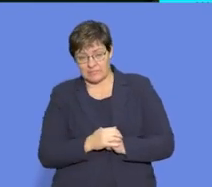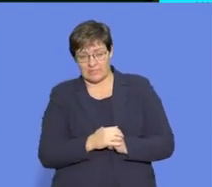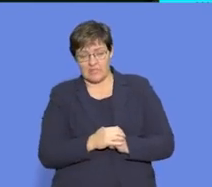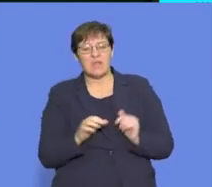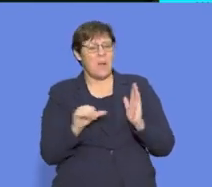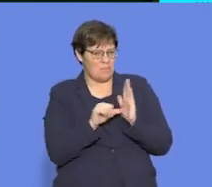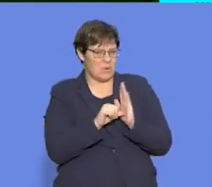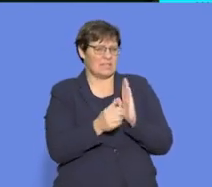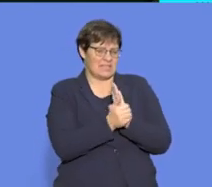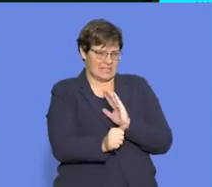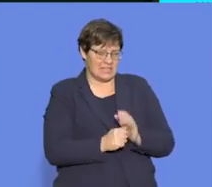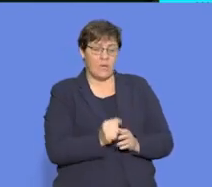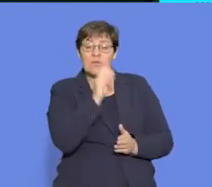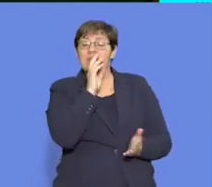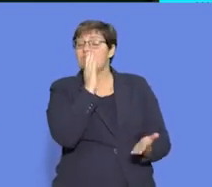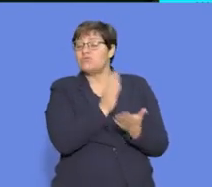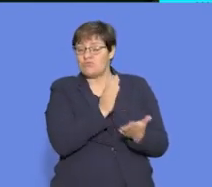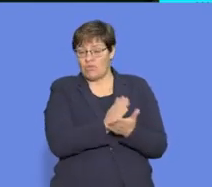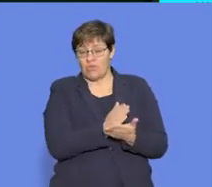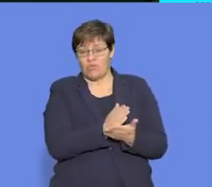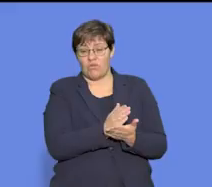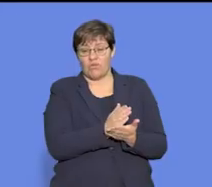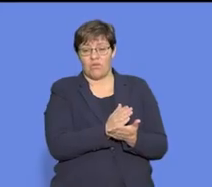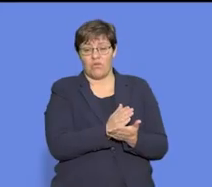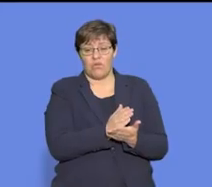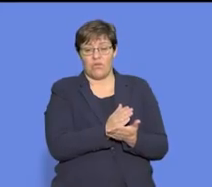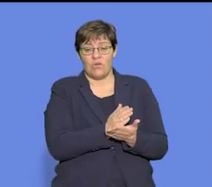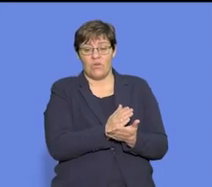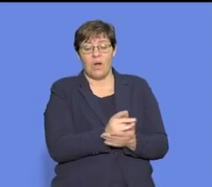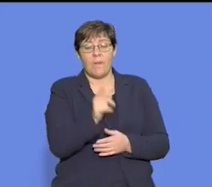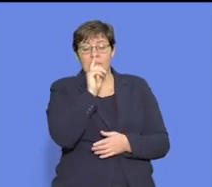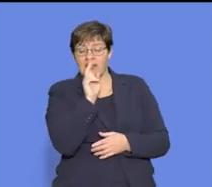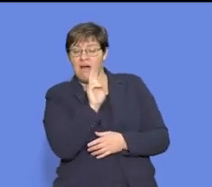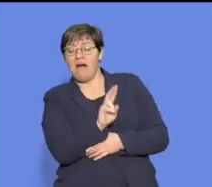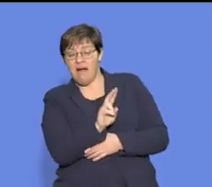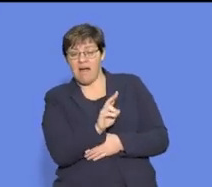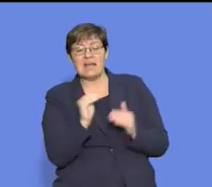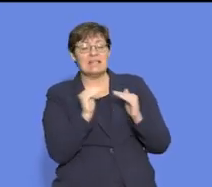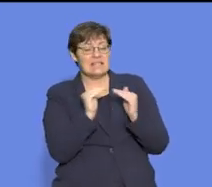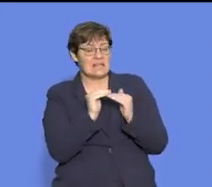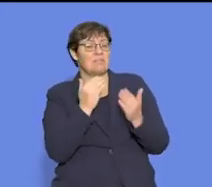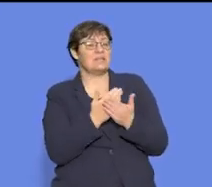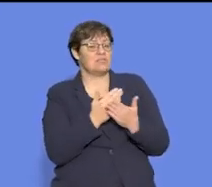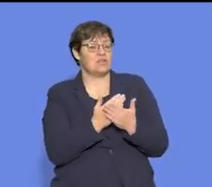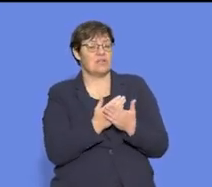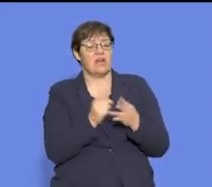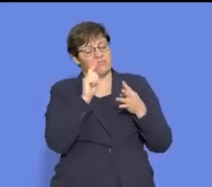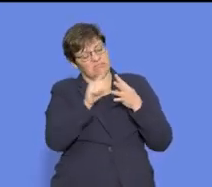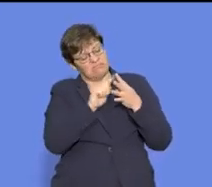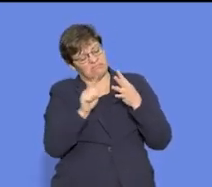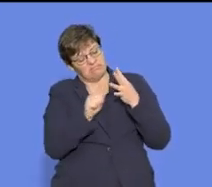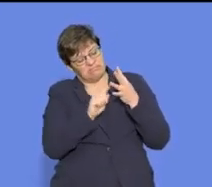an important skill. But you know what? I think that we just need to make sure that we recognize this